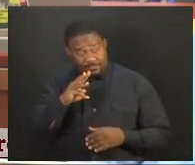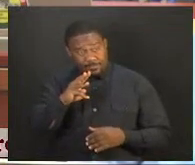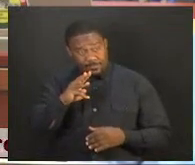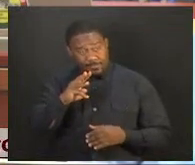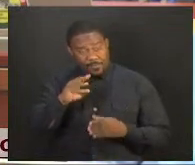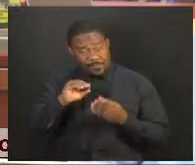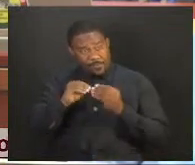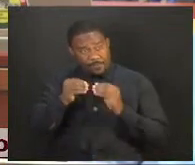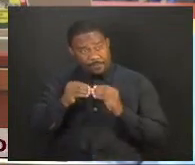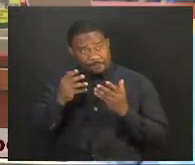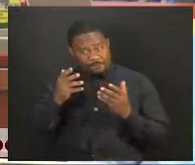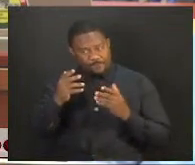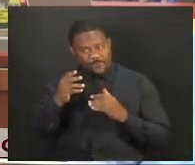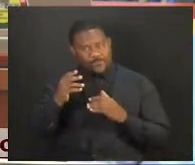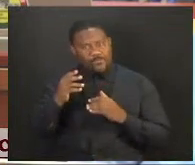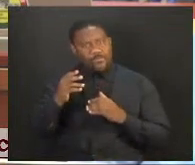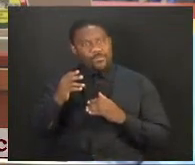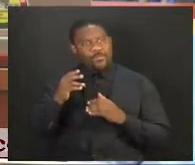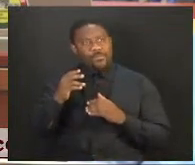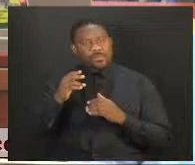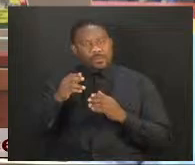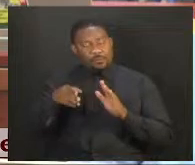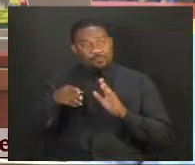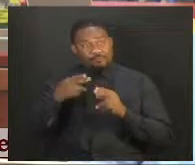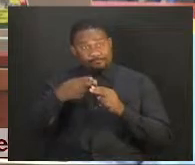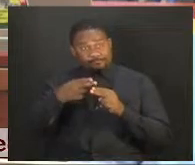Name number 11.